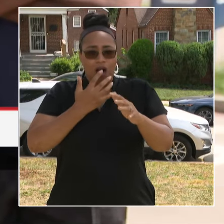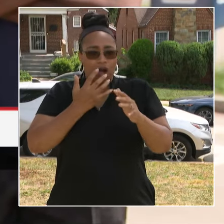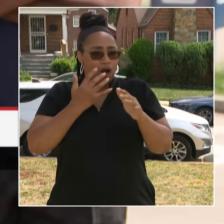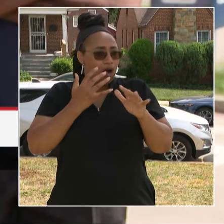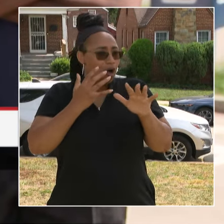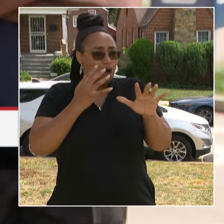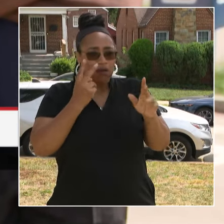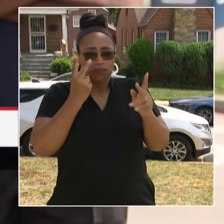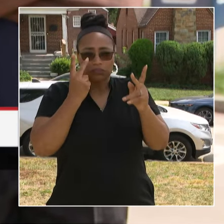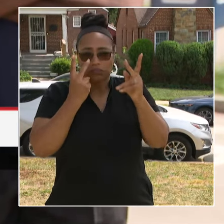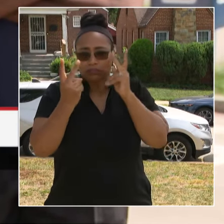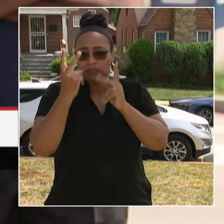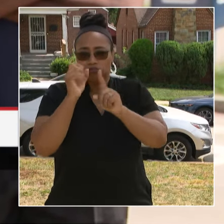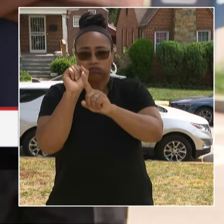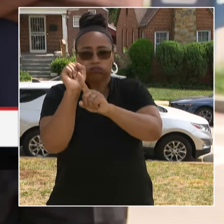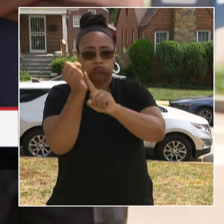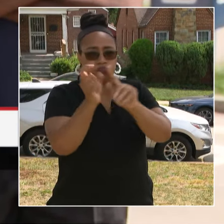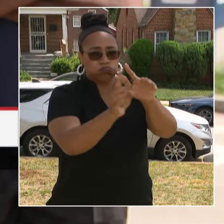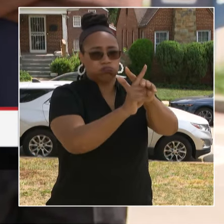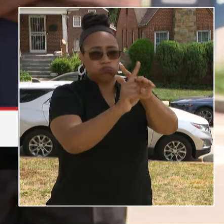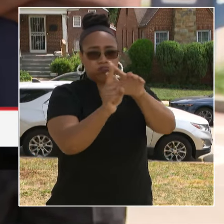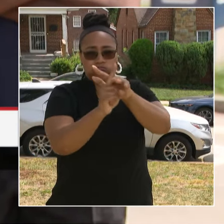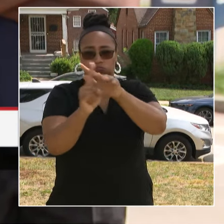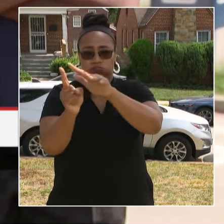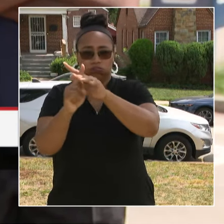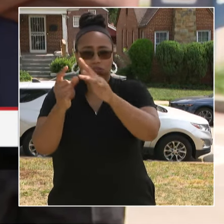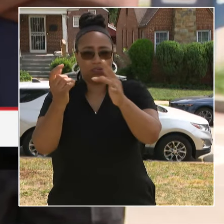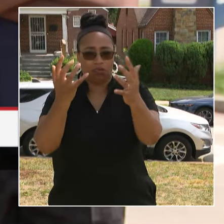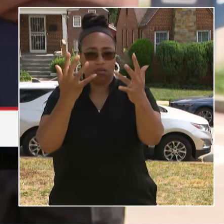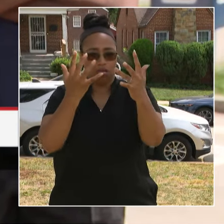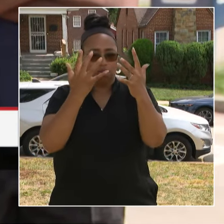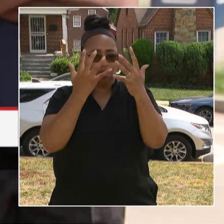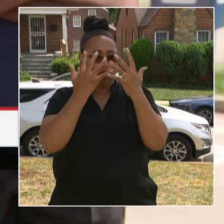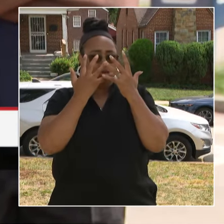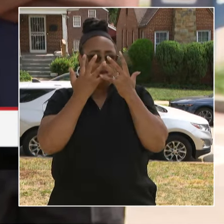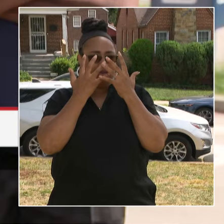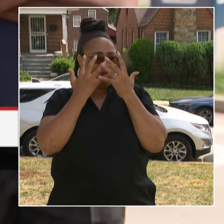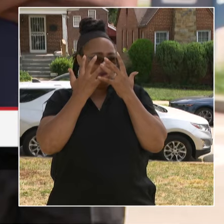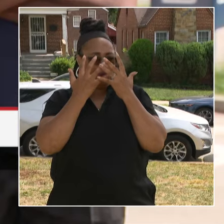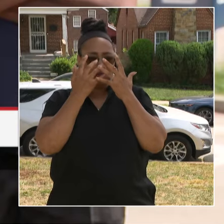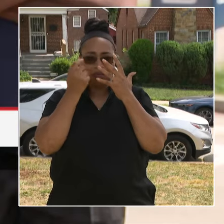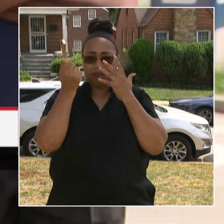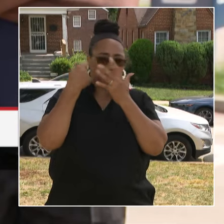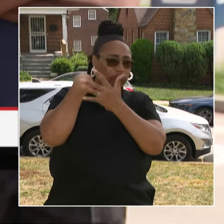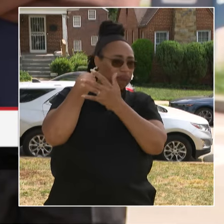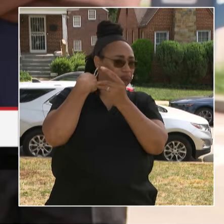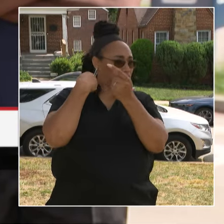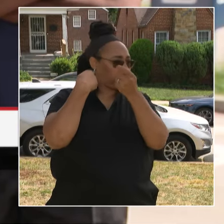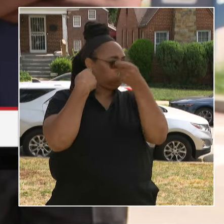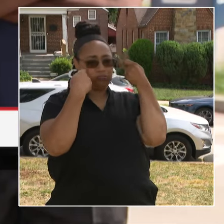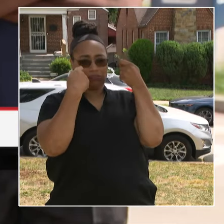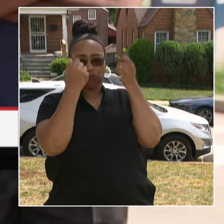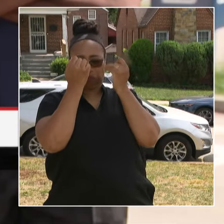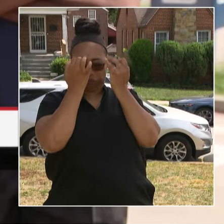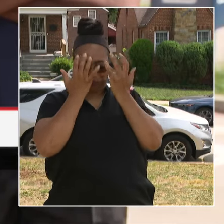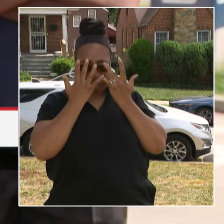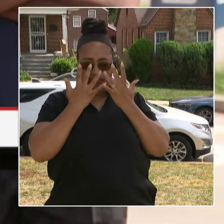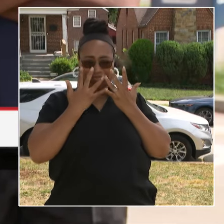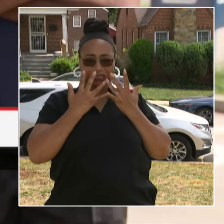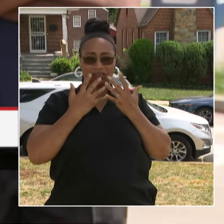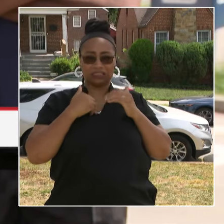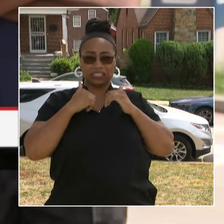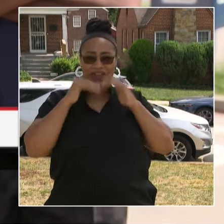the bludgeonings of chance, my head is bloodied but unbowed. Beyond this place of wrath and tears